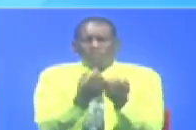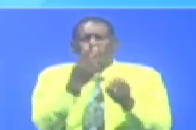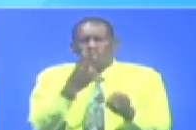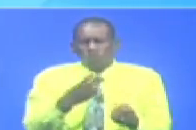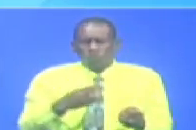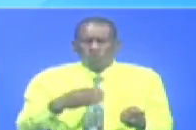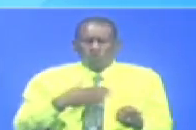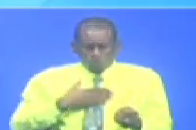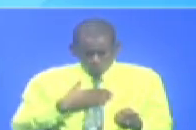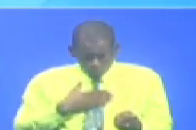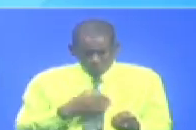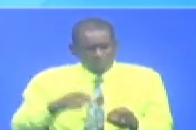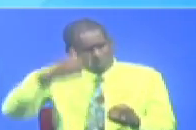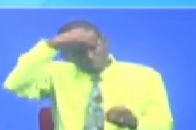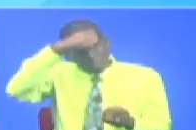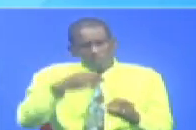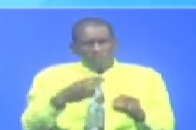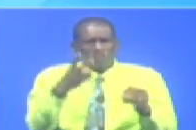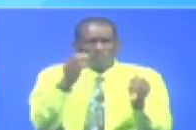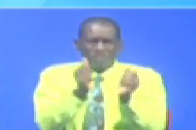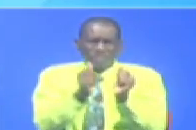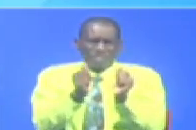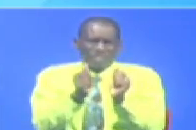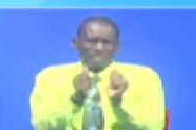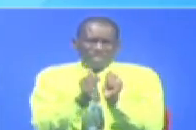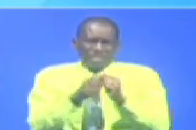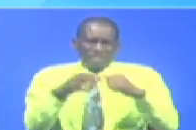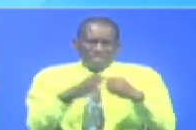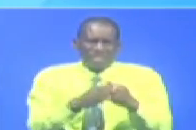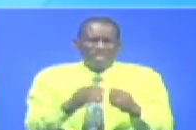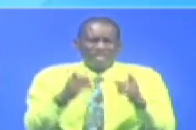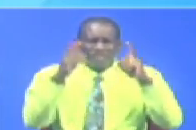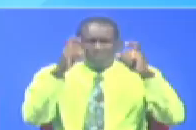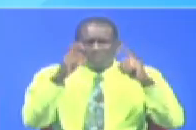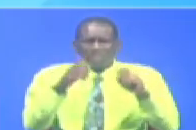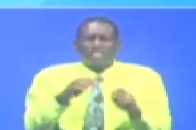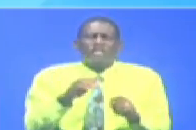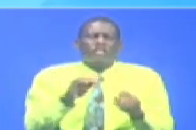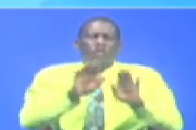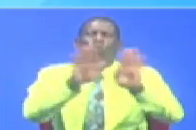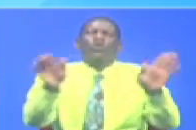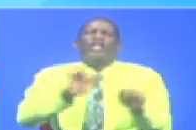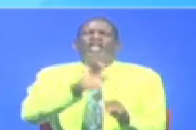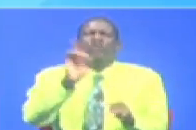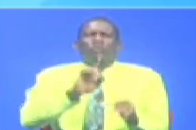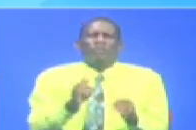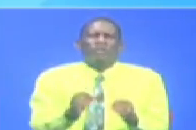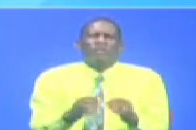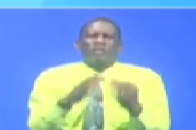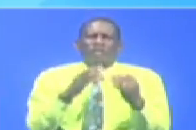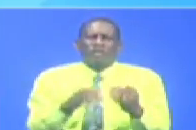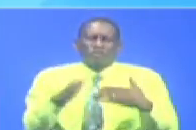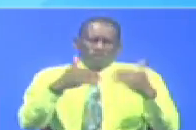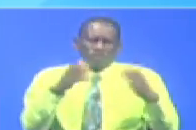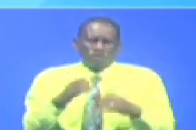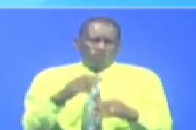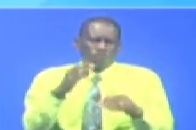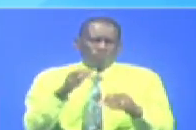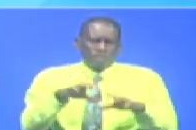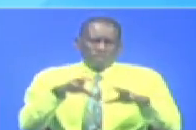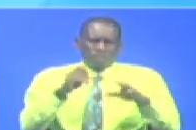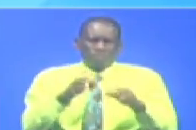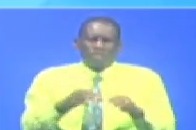as 2019 winds down, his image has been painted on a wall in Nairobi, the ultimate sign of recognition by the